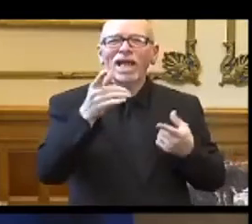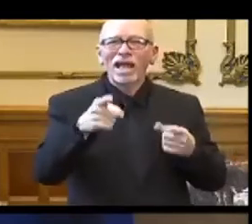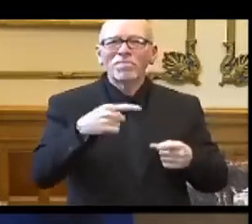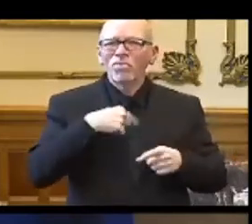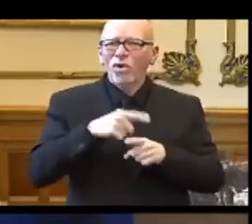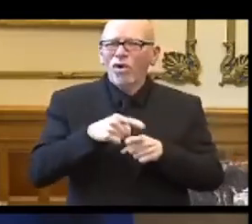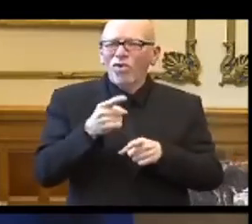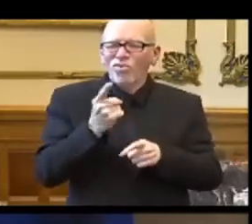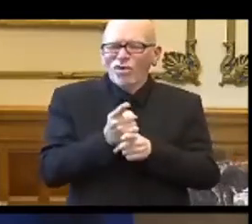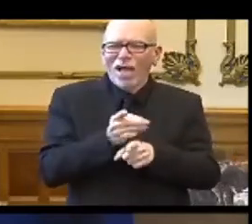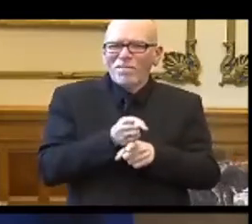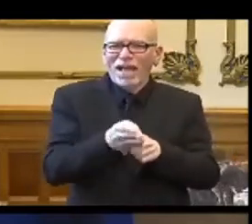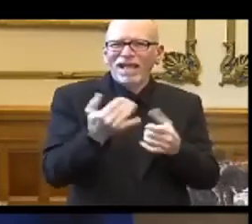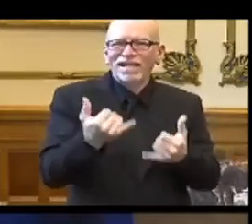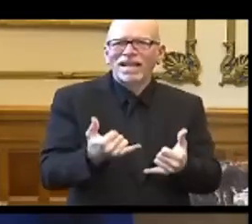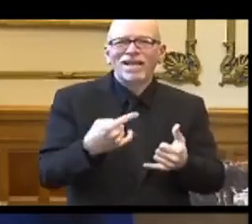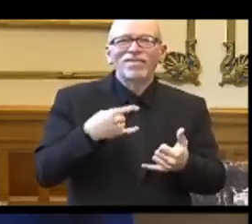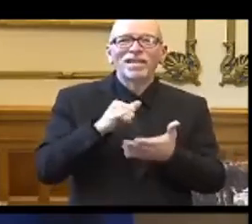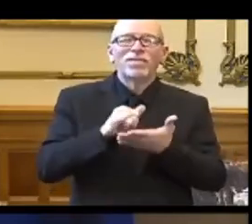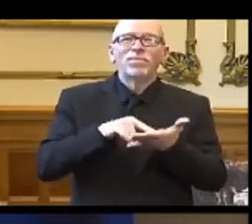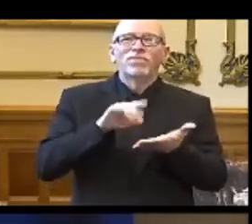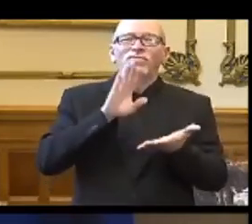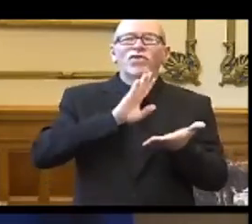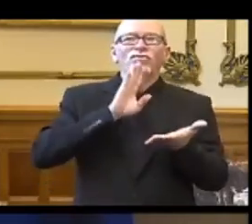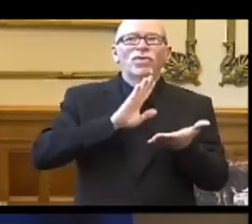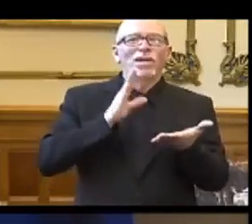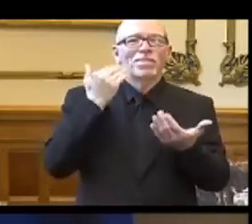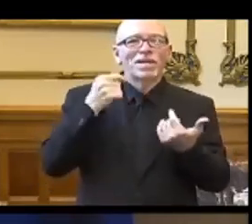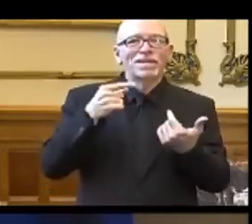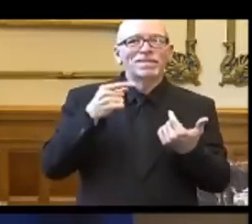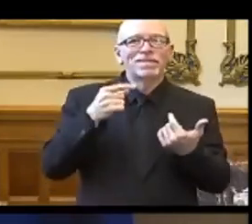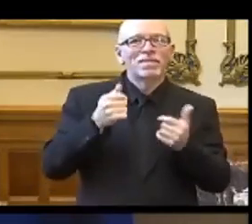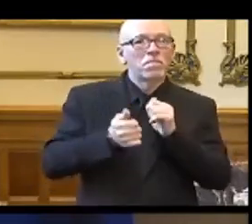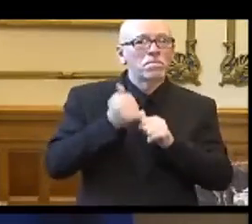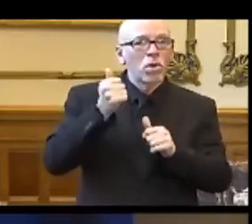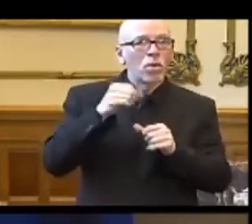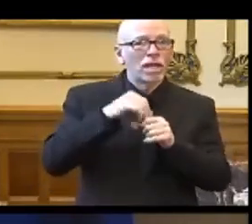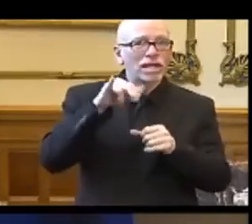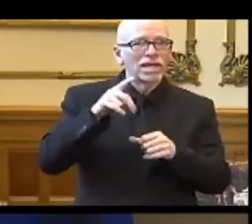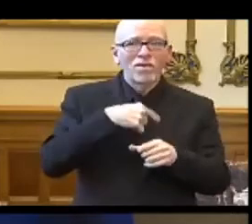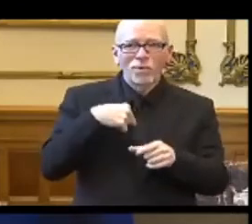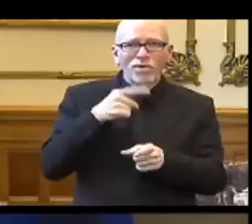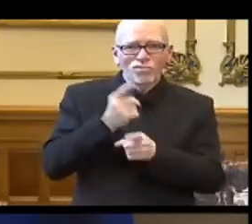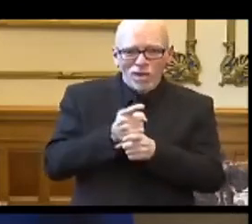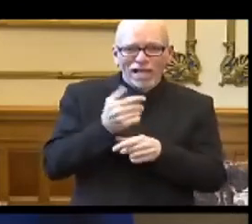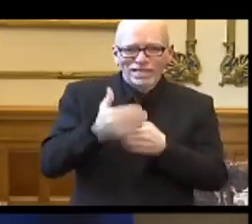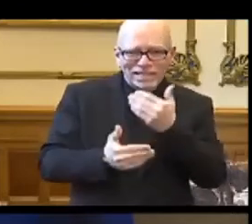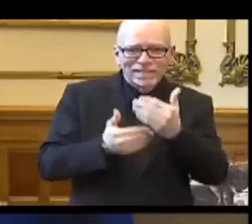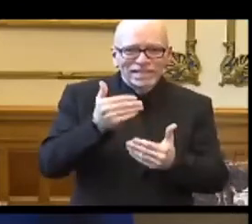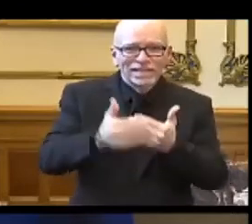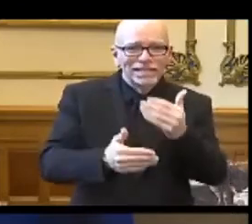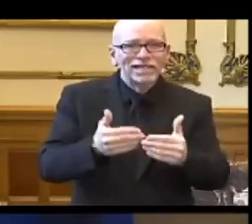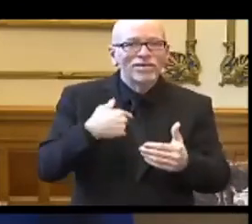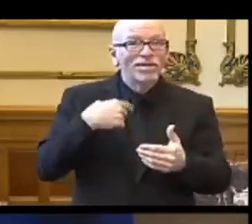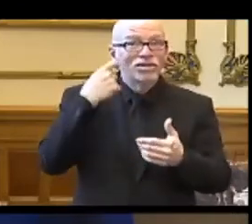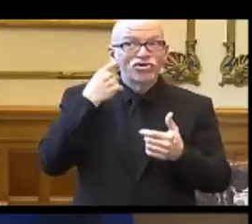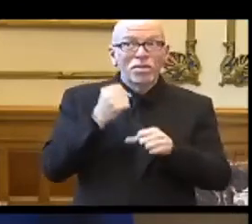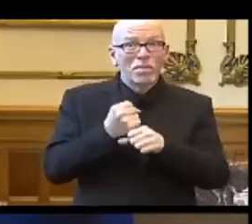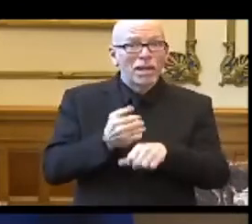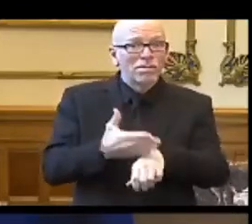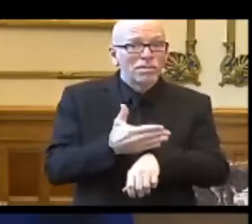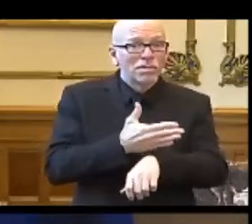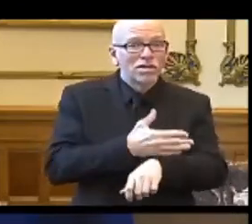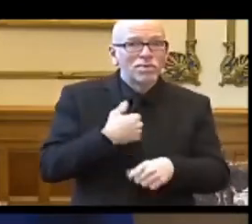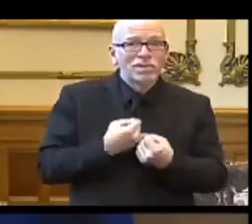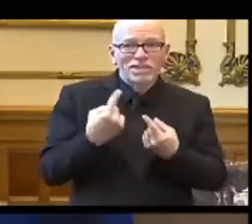right path. That's the somewhat frustrating thing is, for the most part in the state of Indiana, we're on the right path. We just announced some progress. We spent